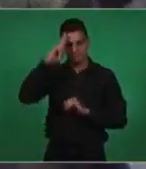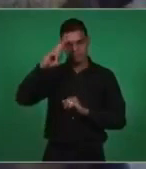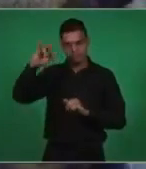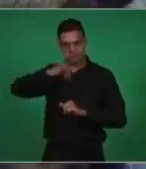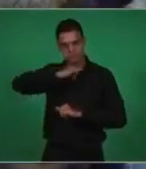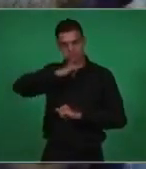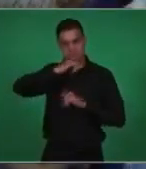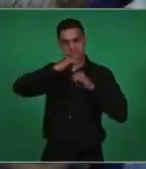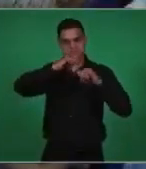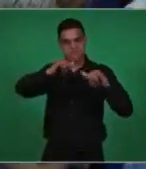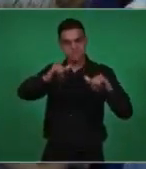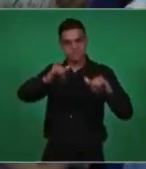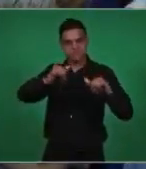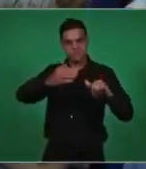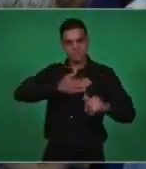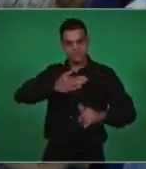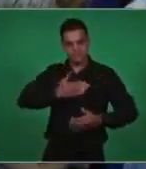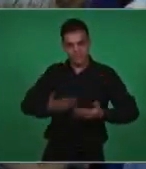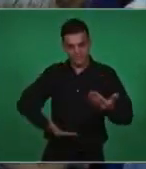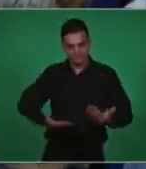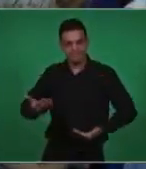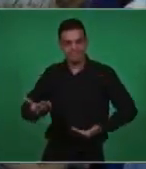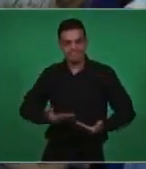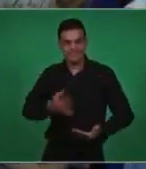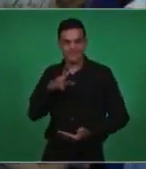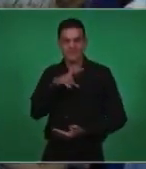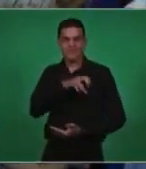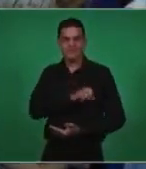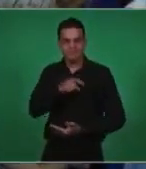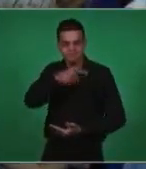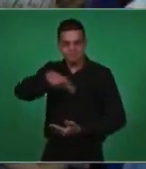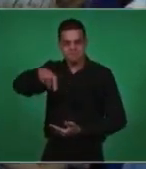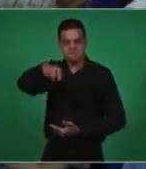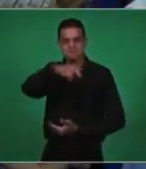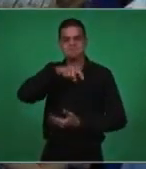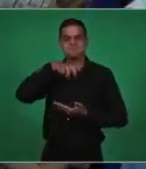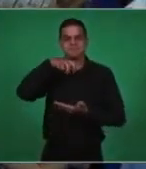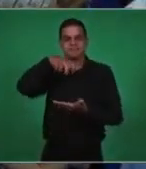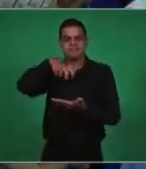My beloved servants, you are kneeling down